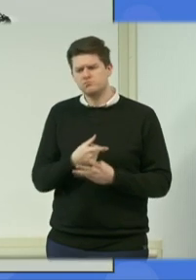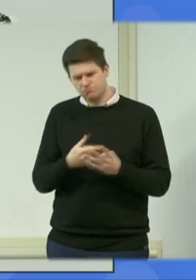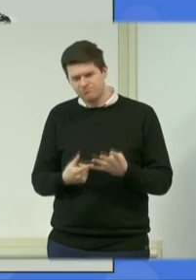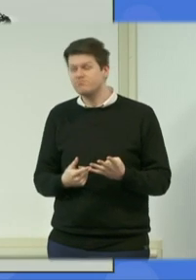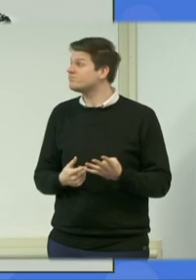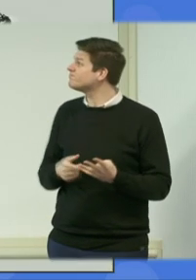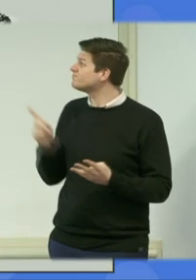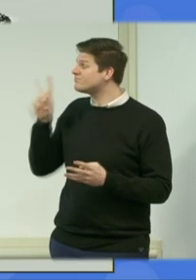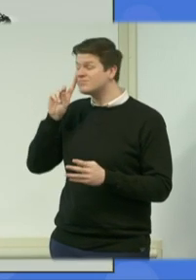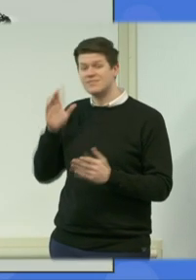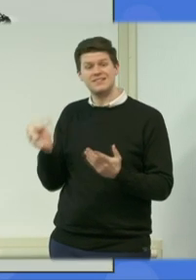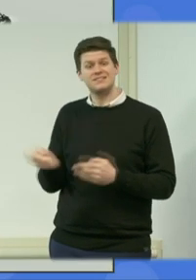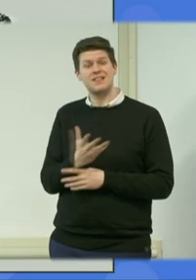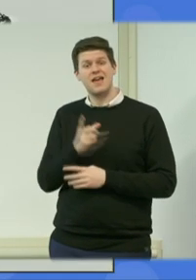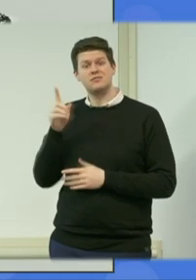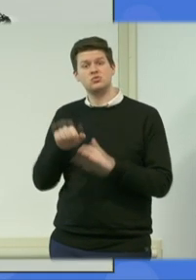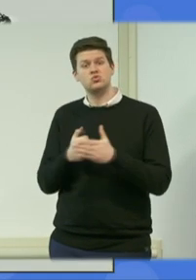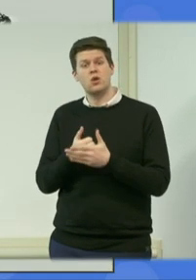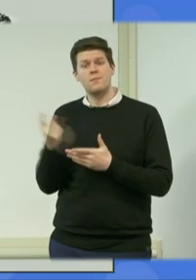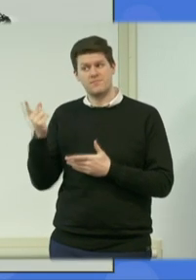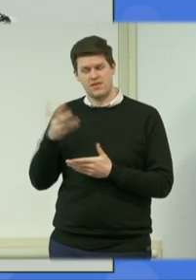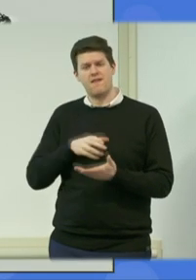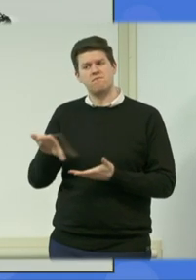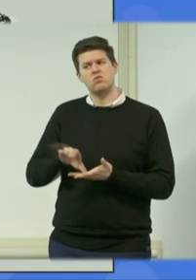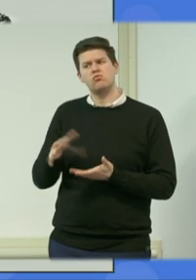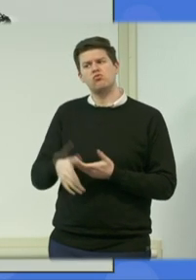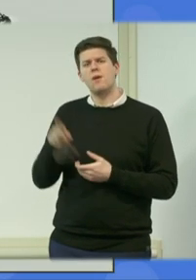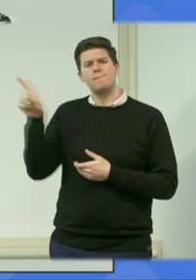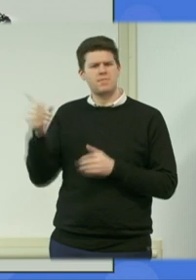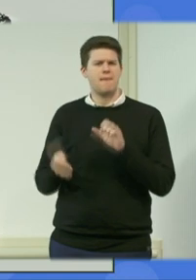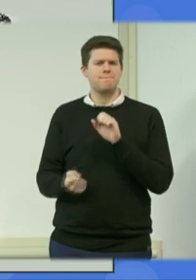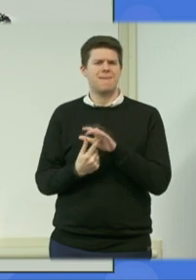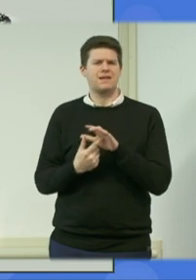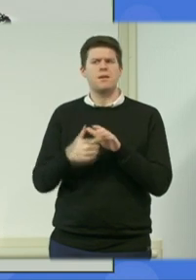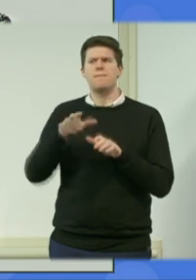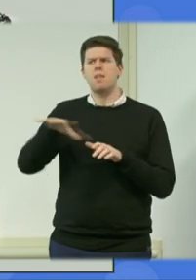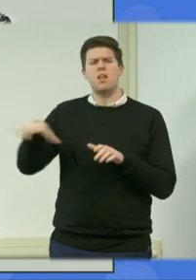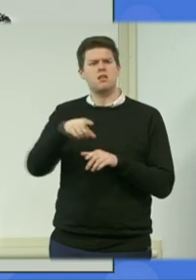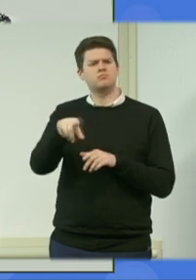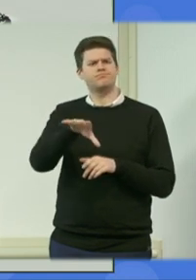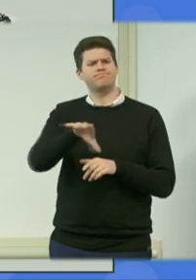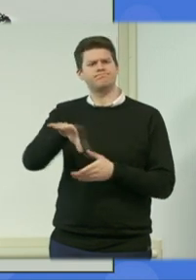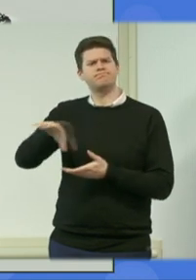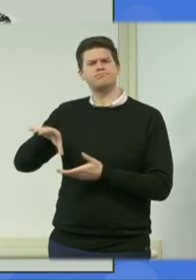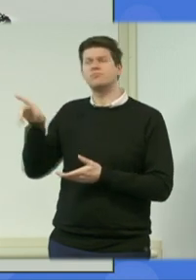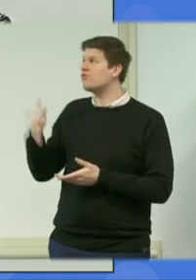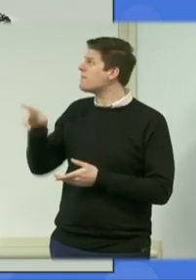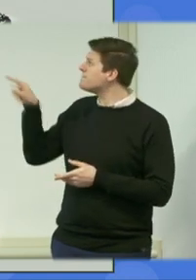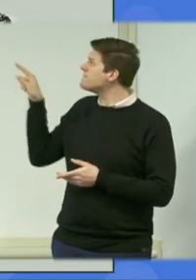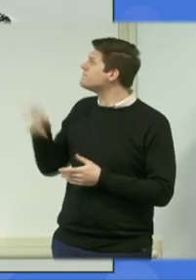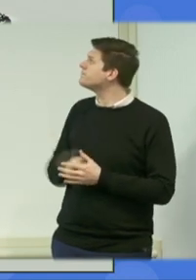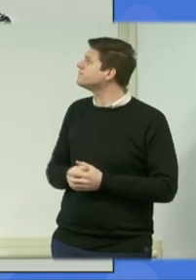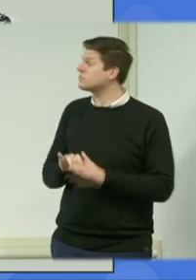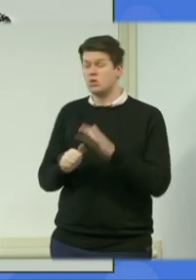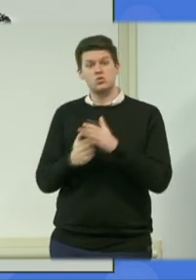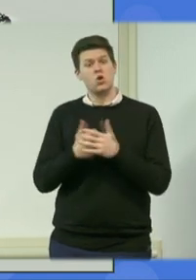are the main sources of funding. So I'll just quickly run through those. The biggest one you can see up there is what's called the